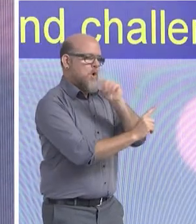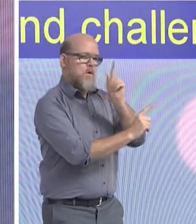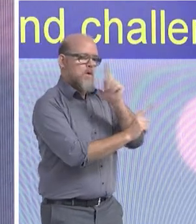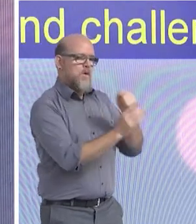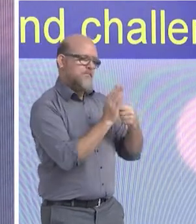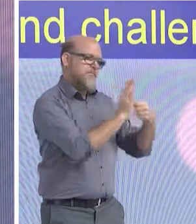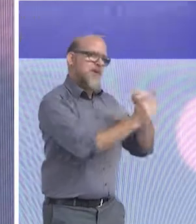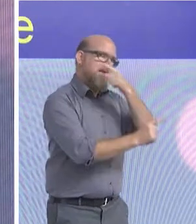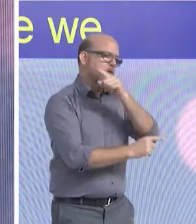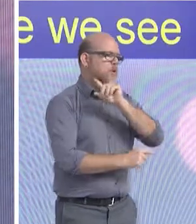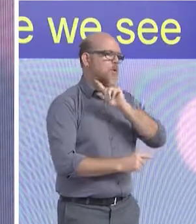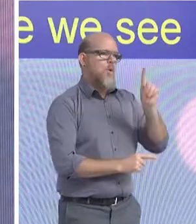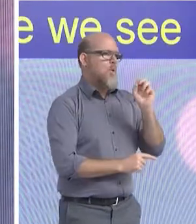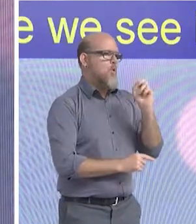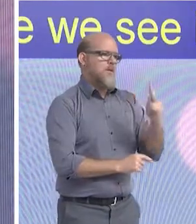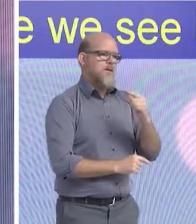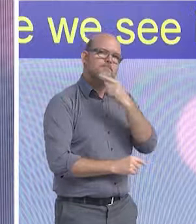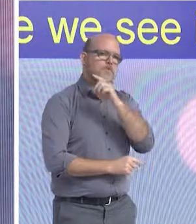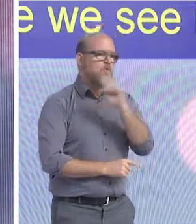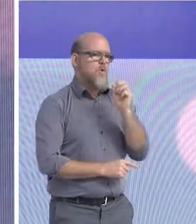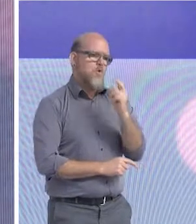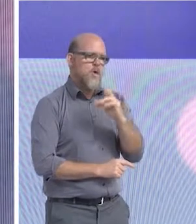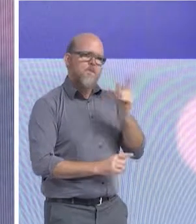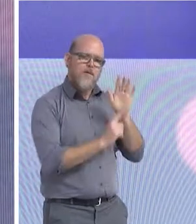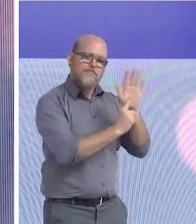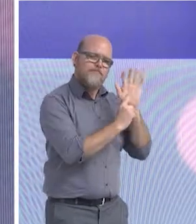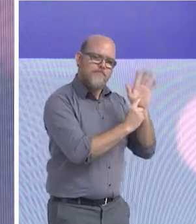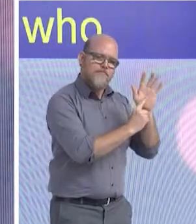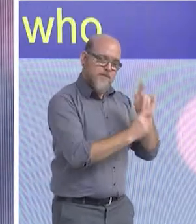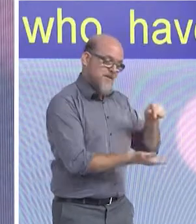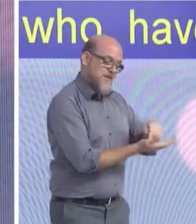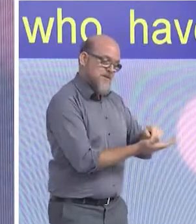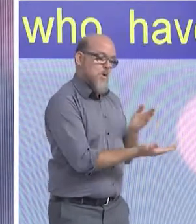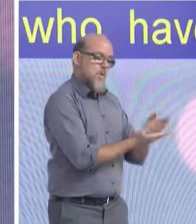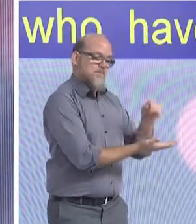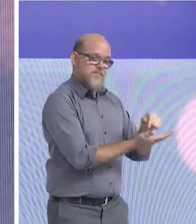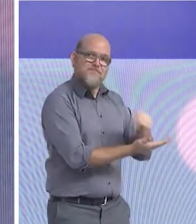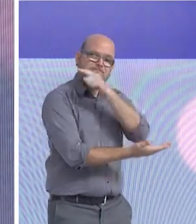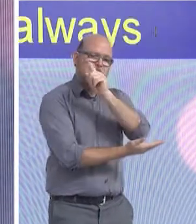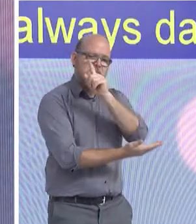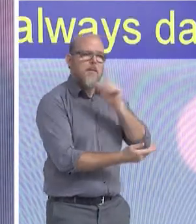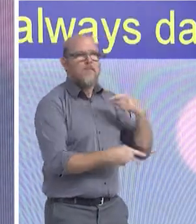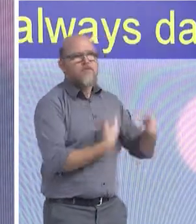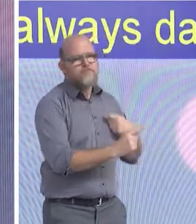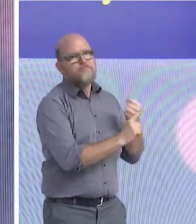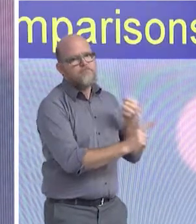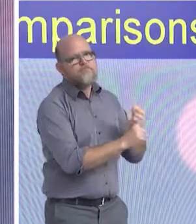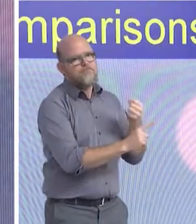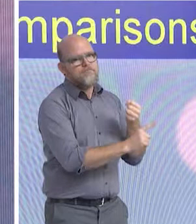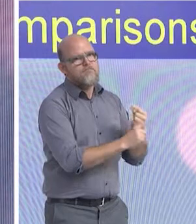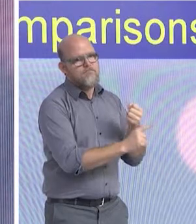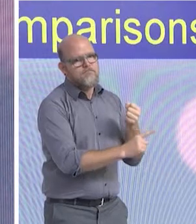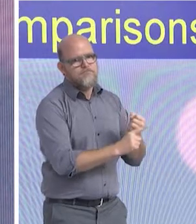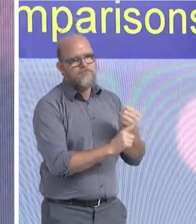we see it, because any of us who have, you know, and I know it's always dangerous to make comparisons to what is happening now and what happened